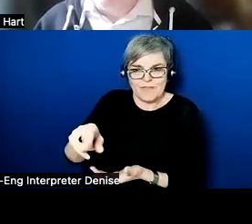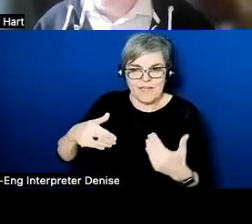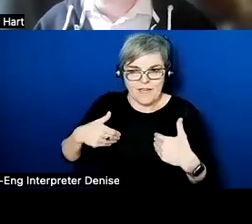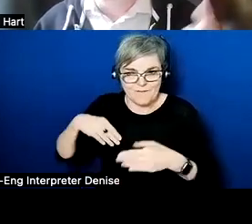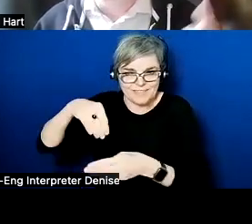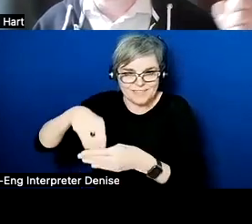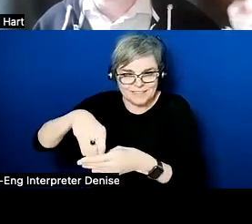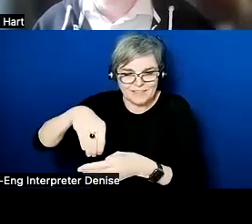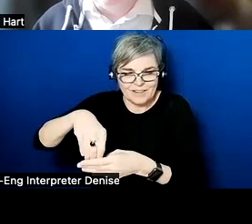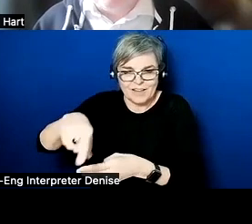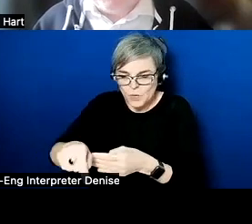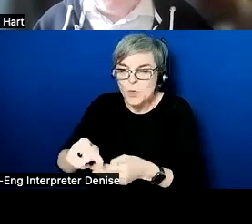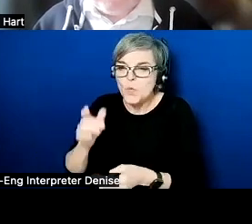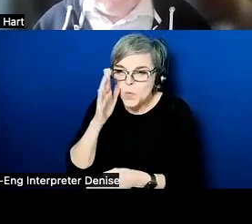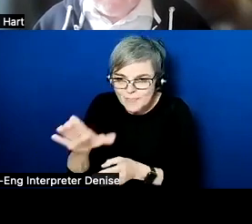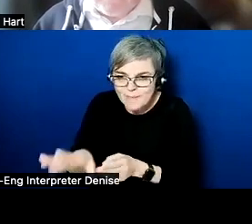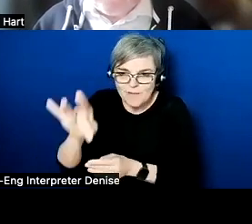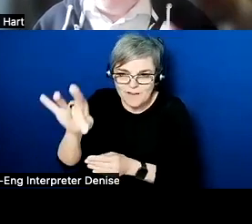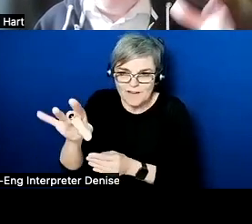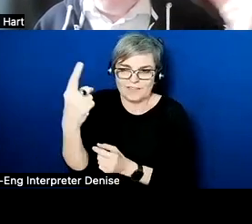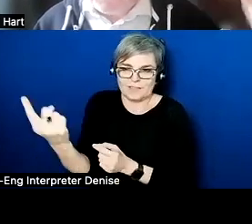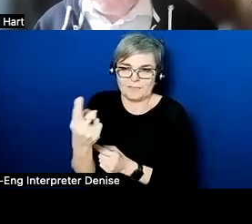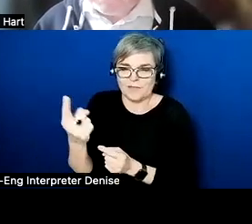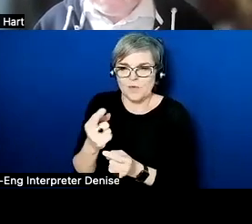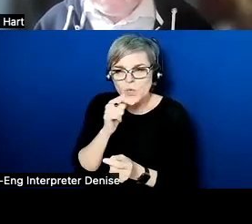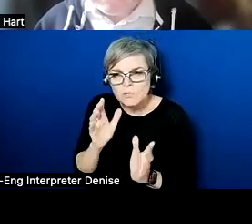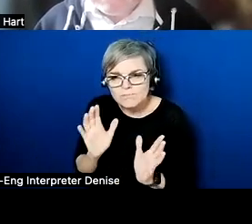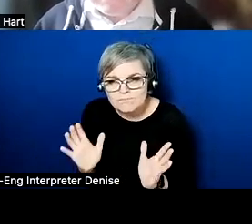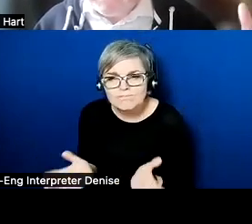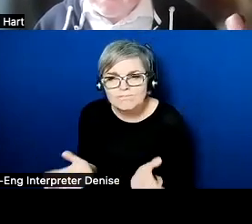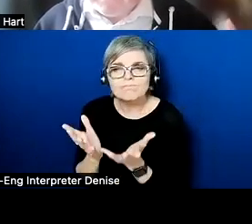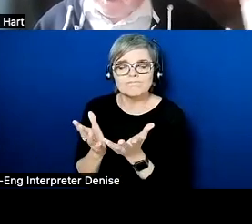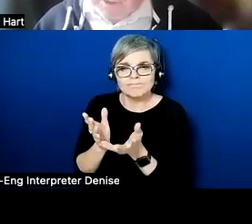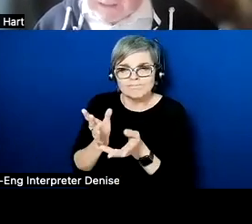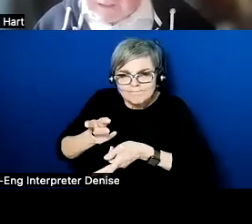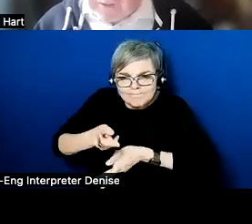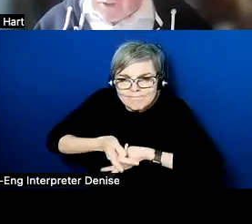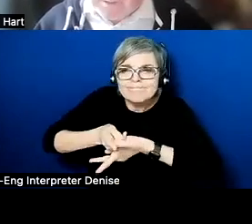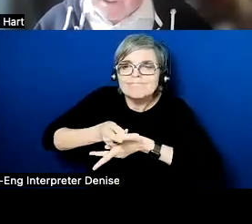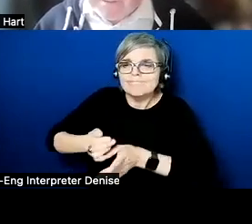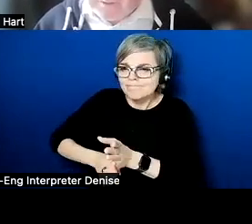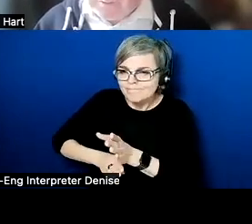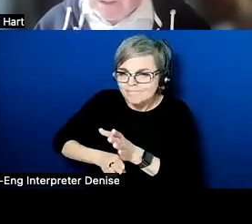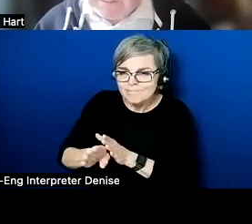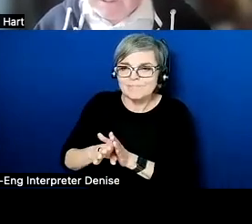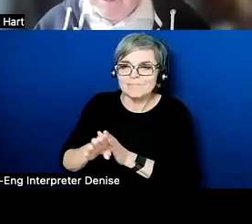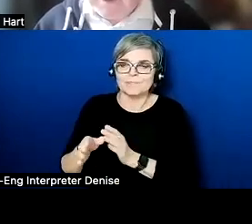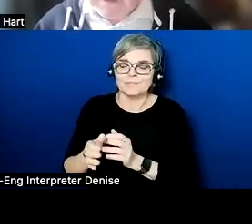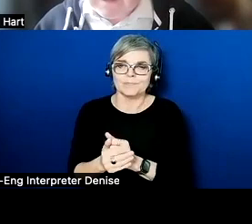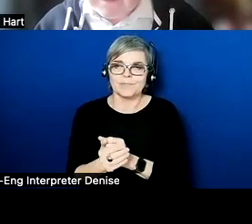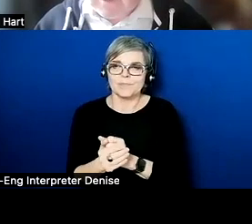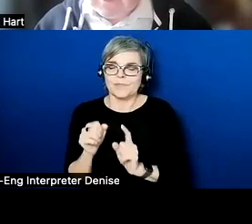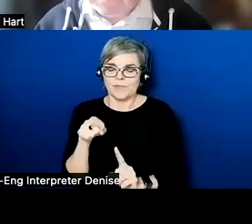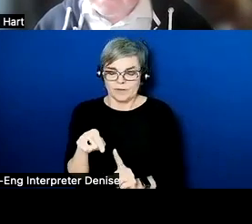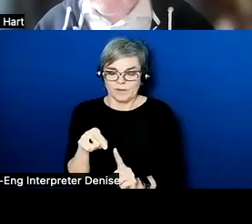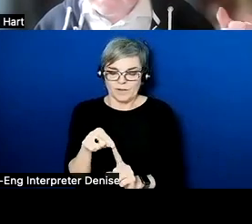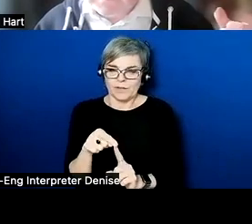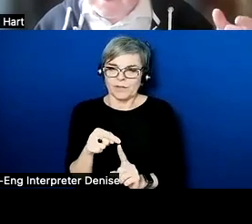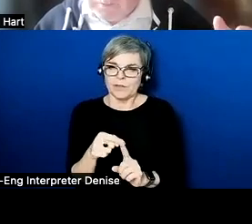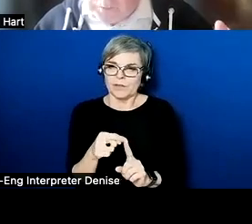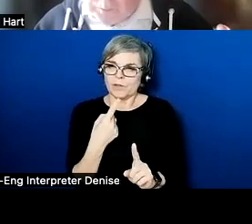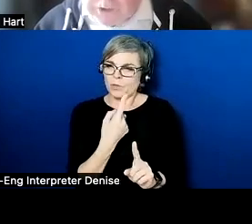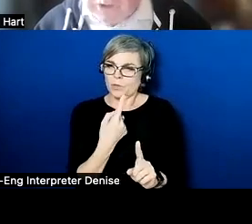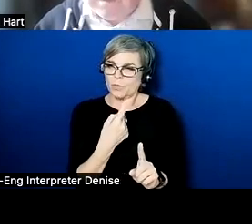you recall on one of the videos I showed earlier on, one of the film clips where I talked about